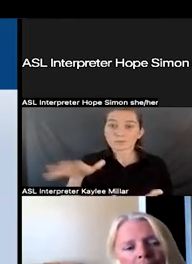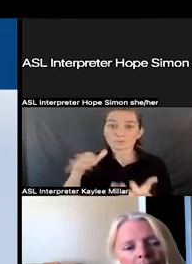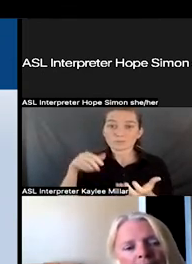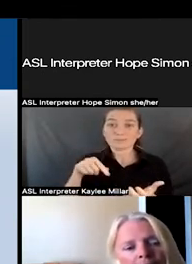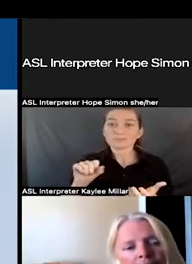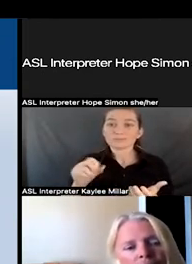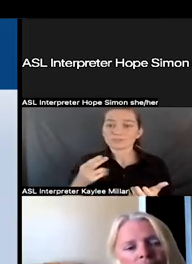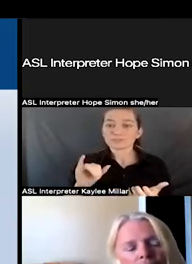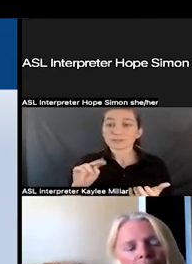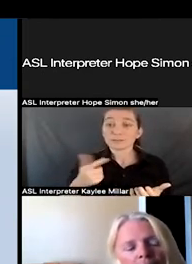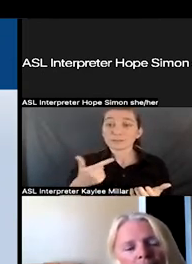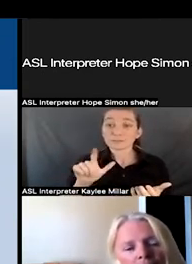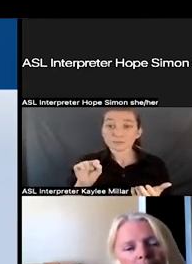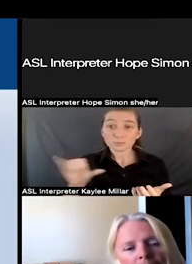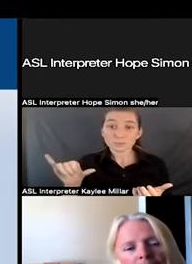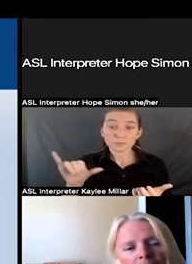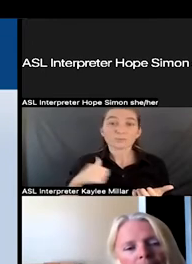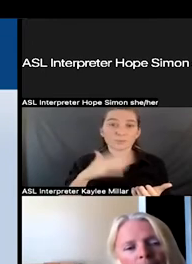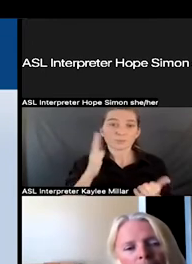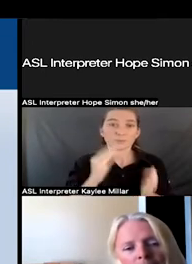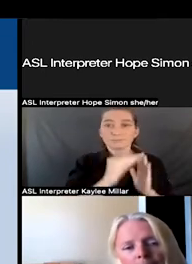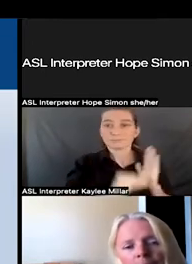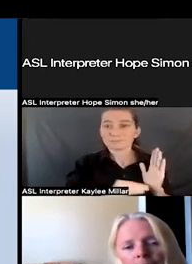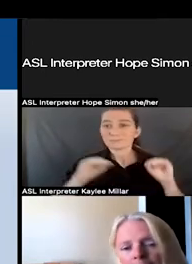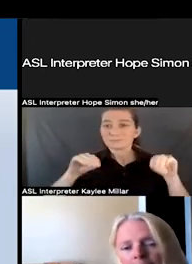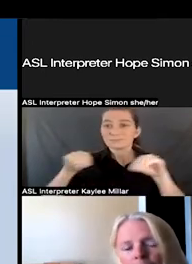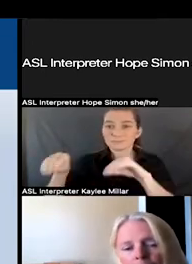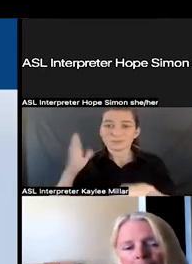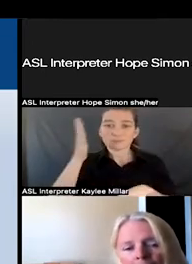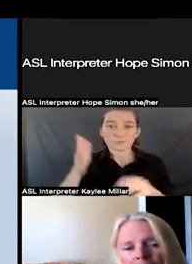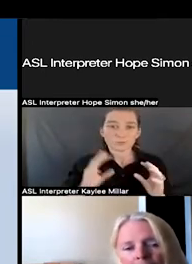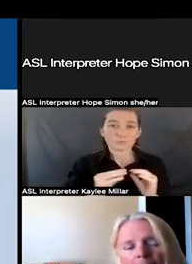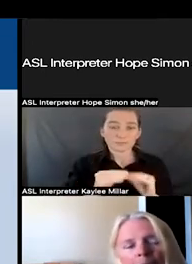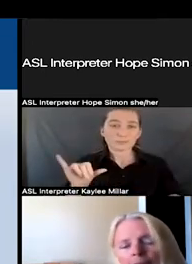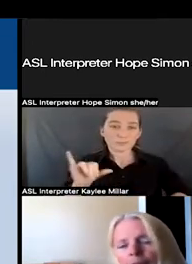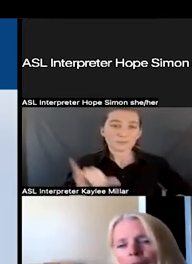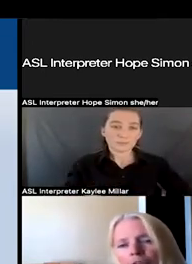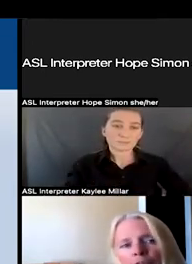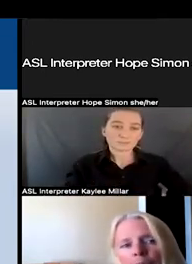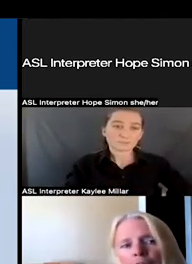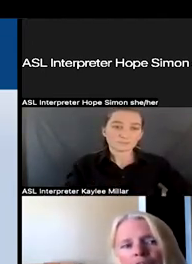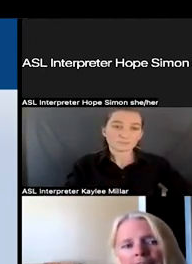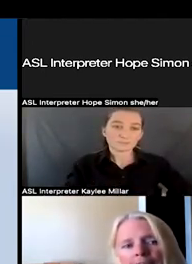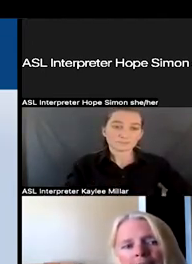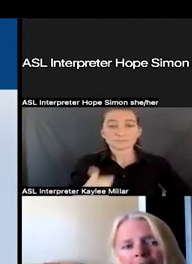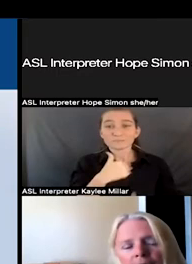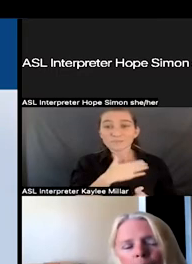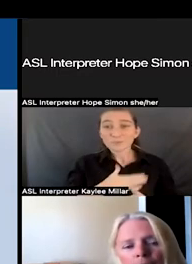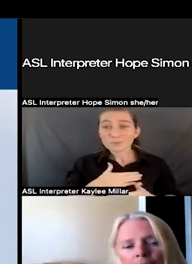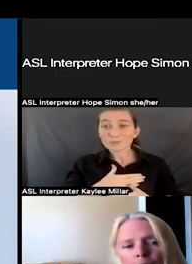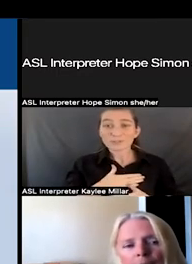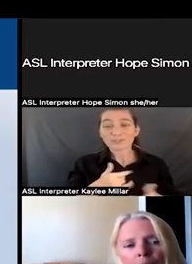those out in future area coordinator meetings that we will have. We sure appreciate